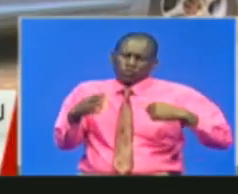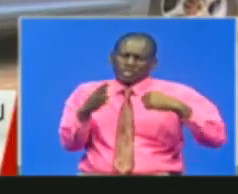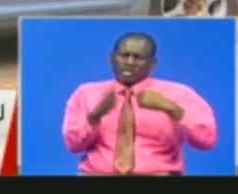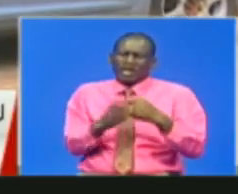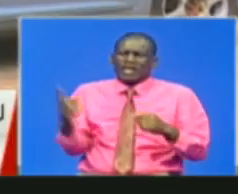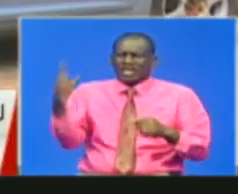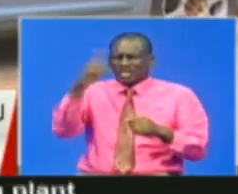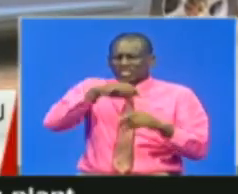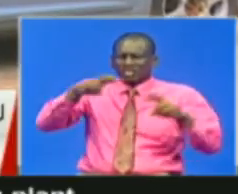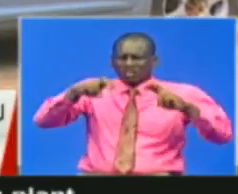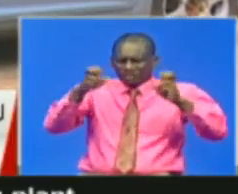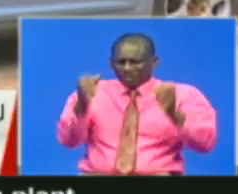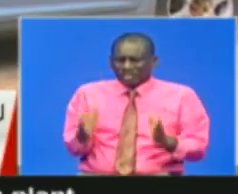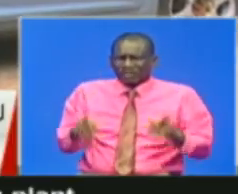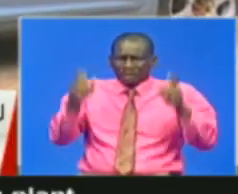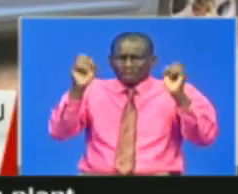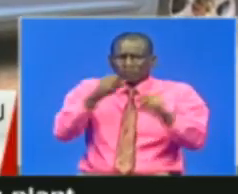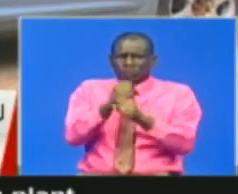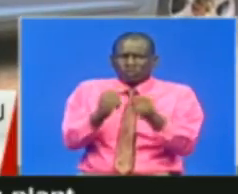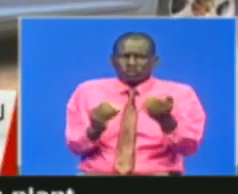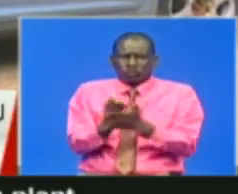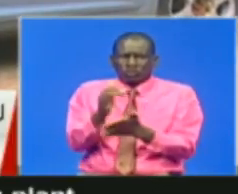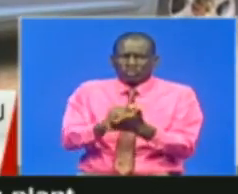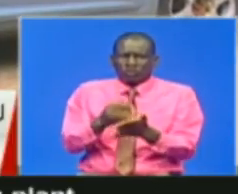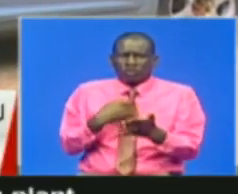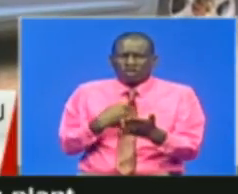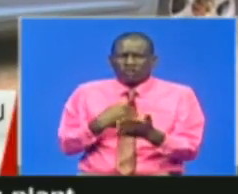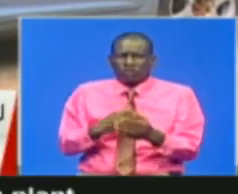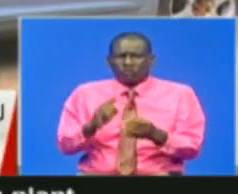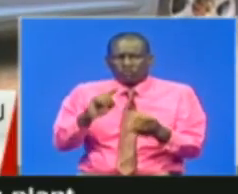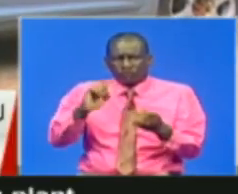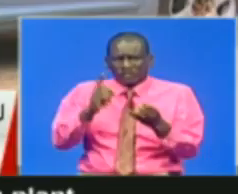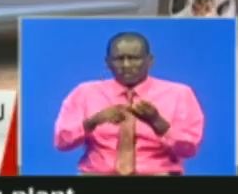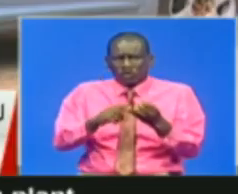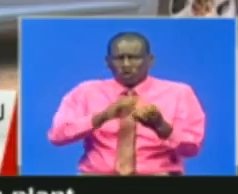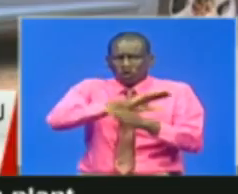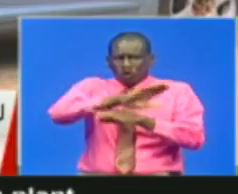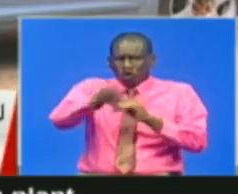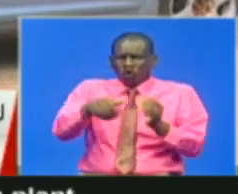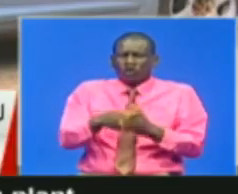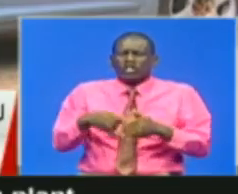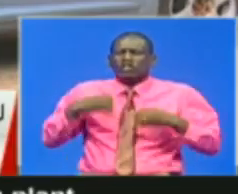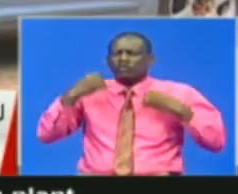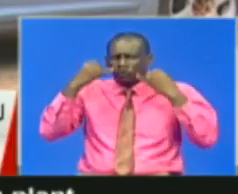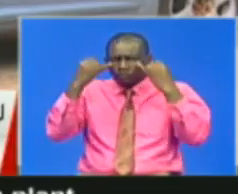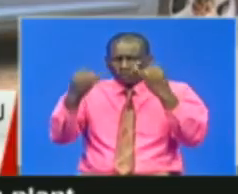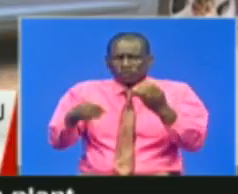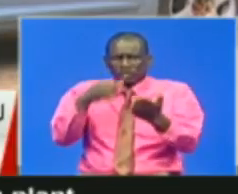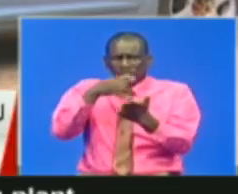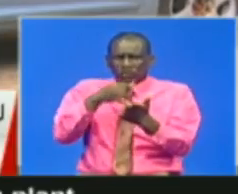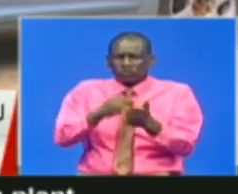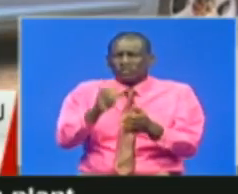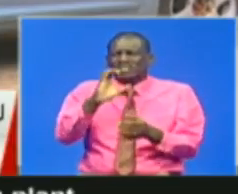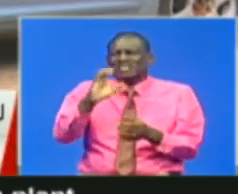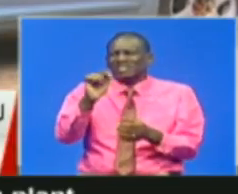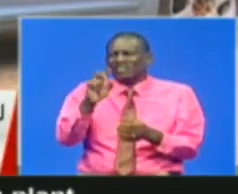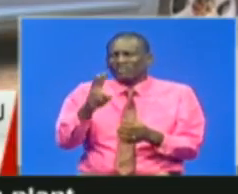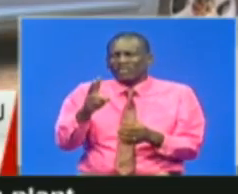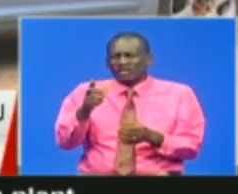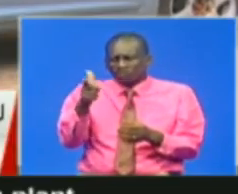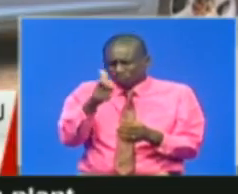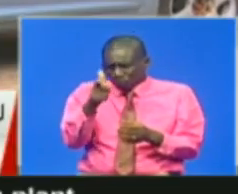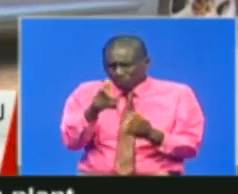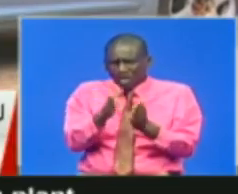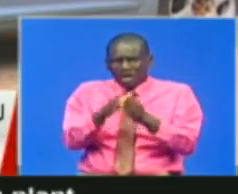days, investigators must ensure that they have, among others, all the ballistic information, including CCTV footage and